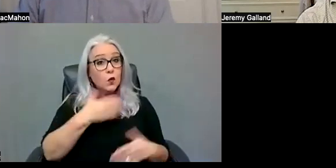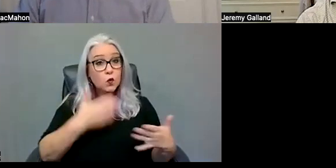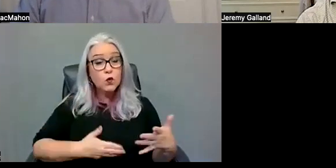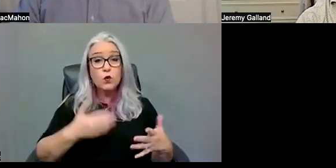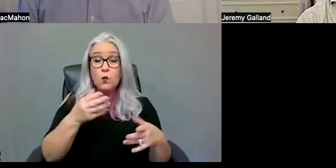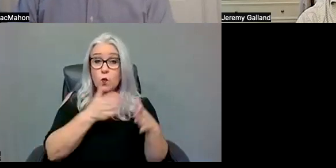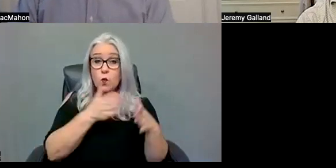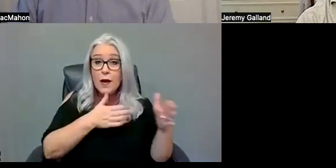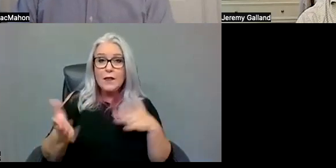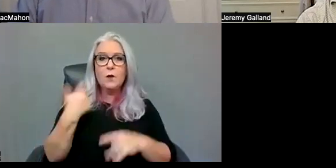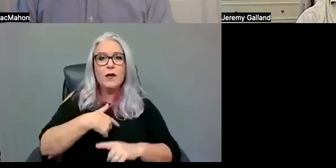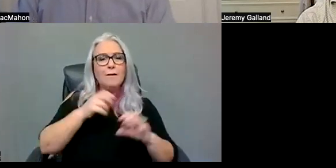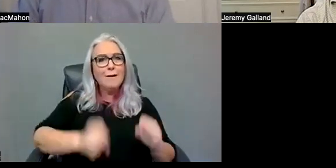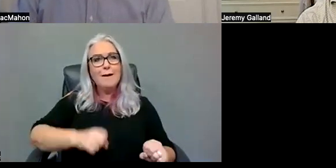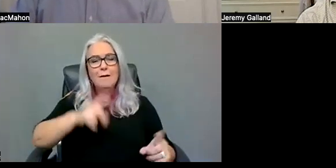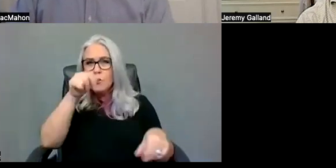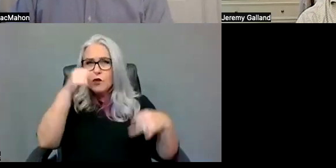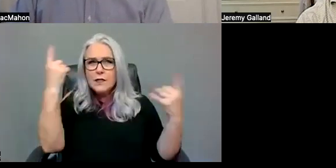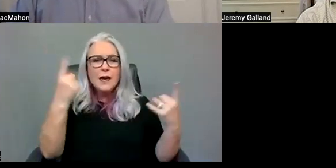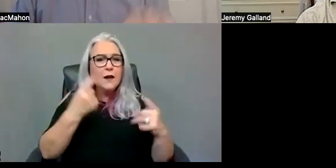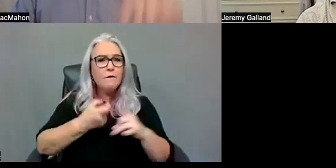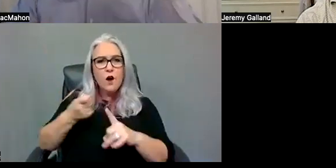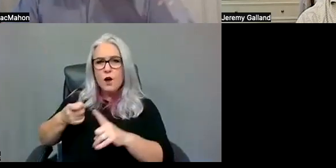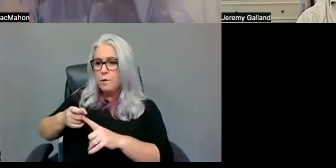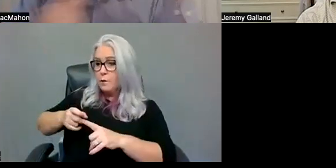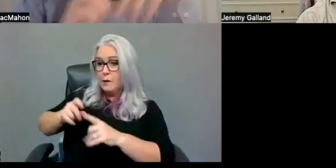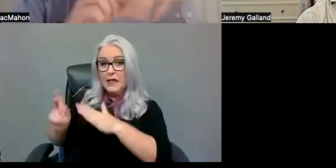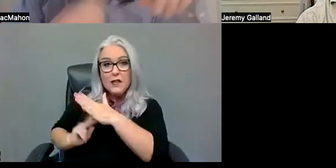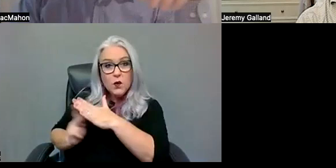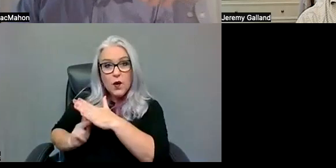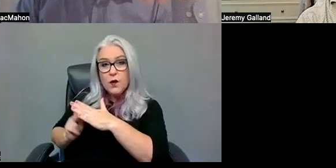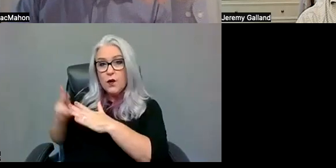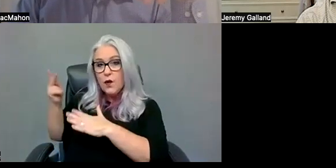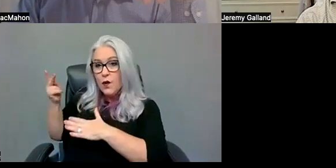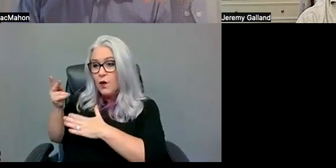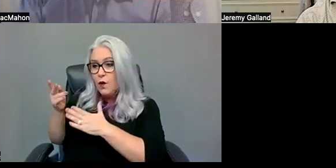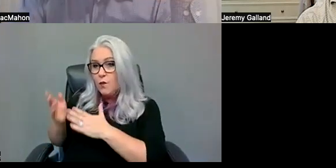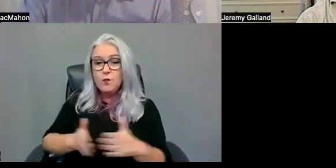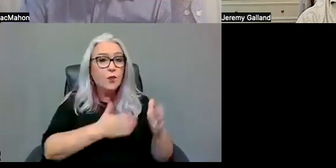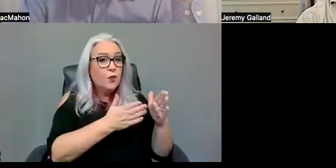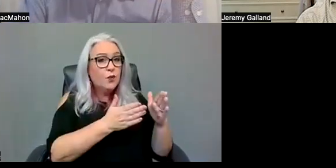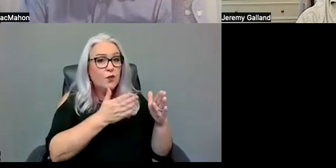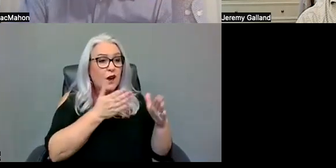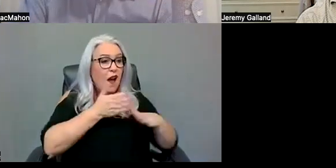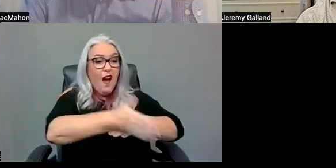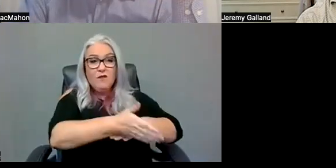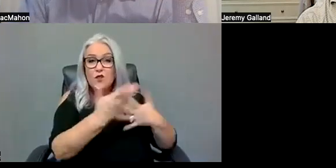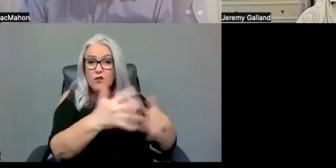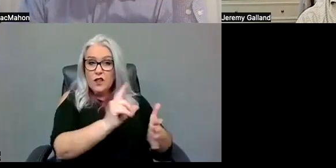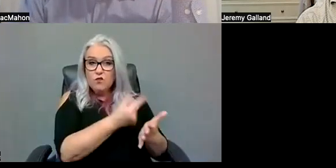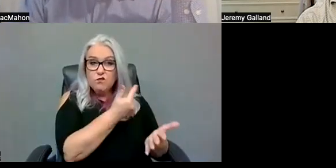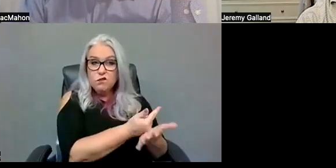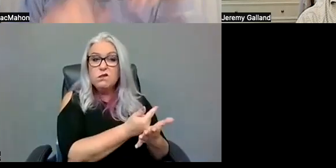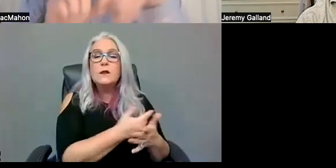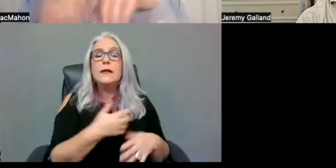we want to go from children who are in kindergarten all the way through and even after they leave the schools. And I think we have